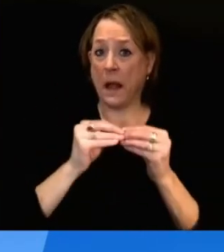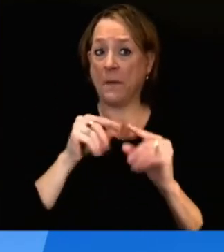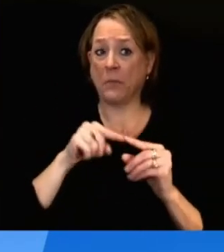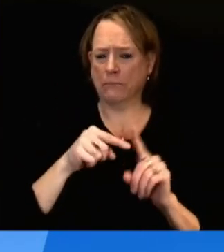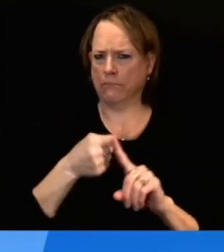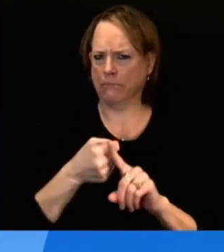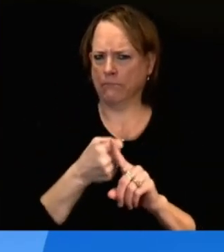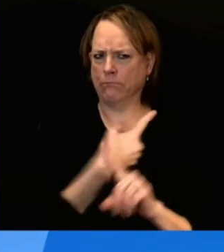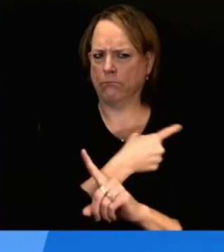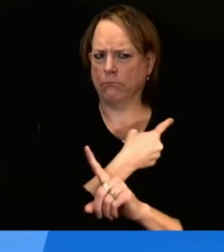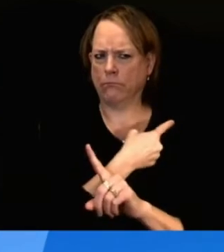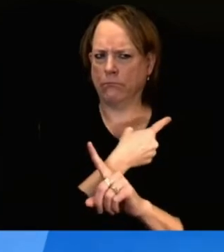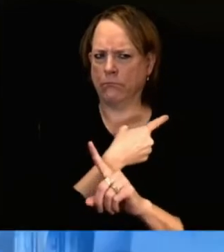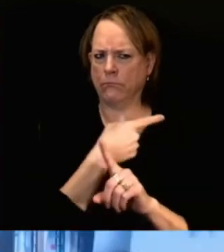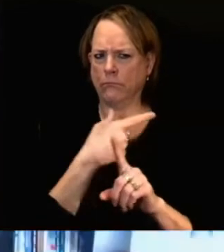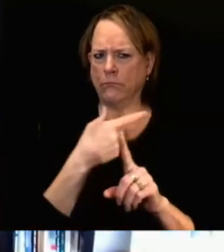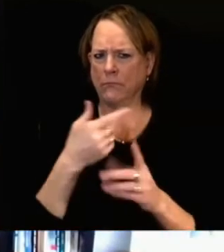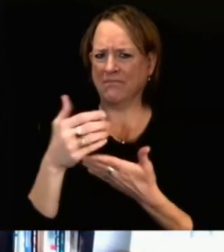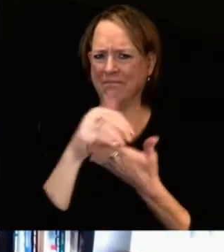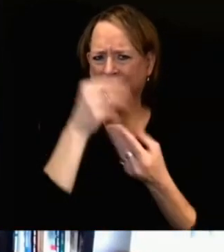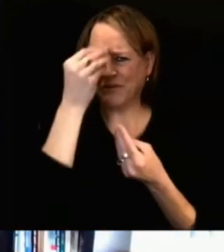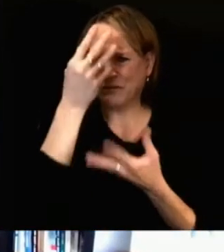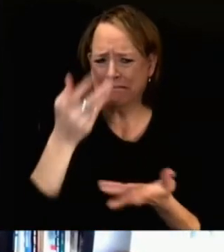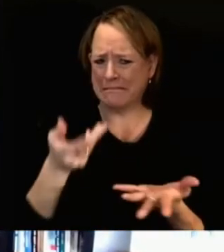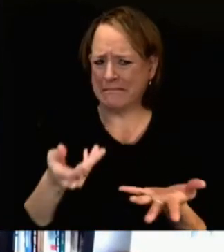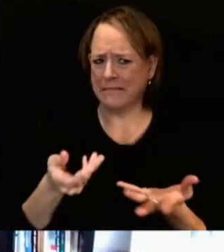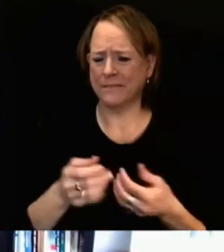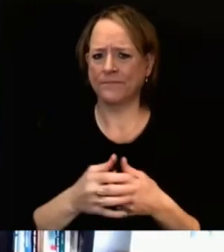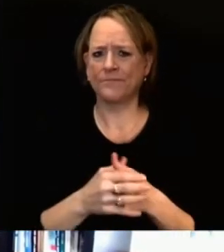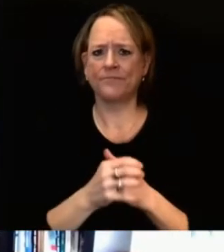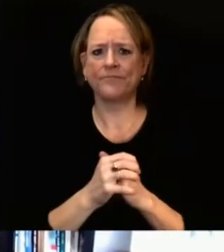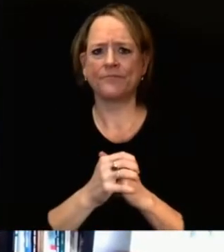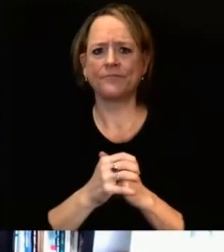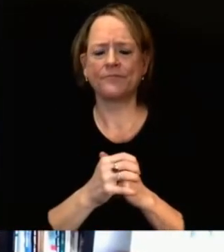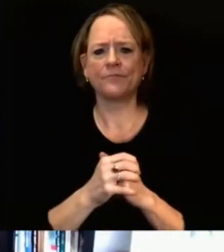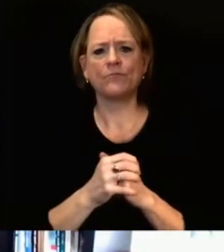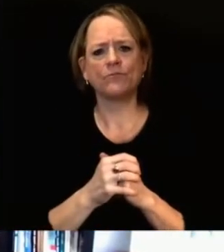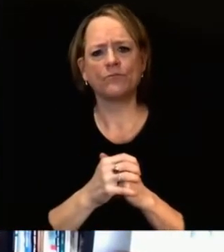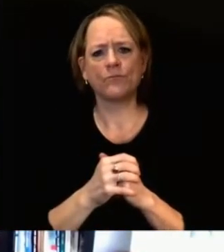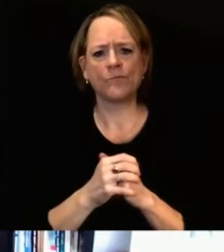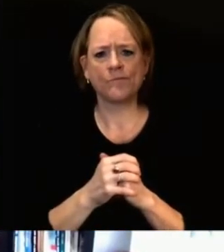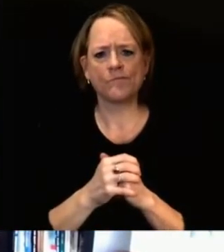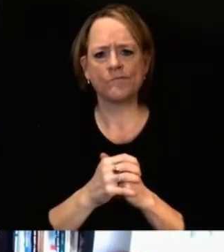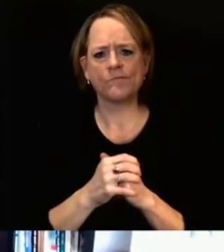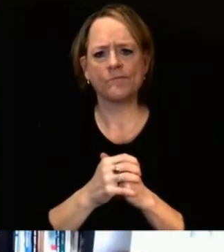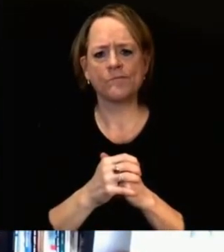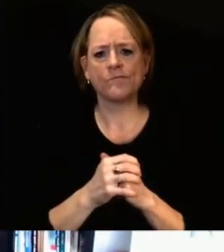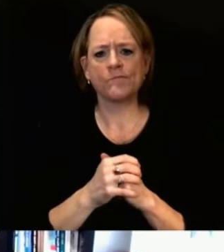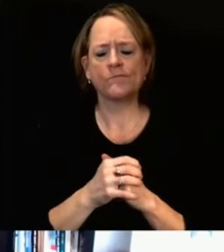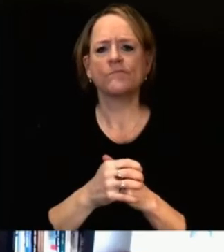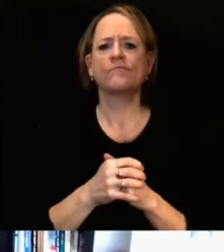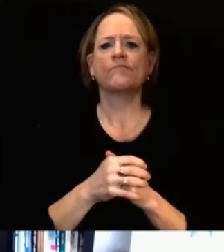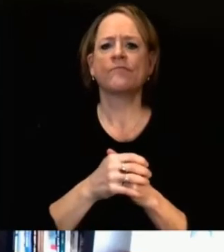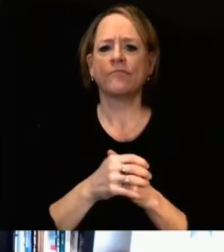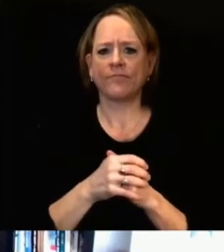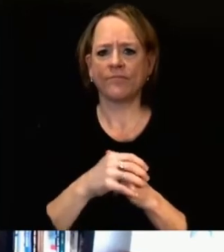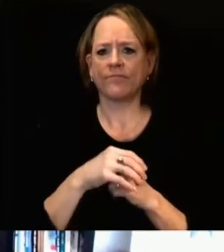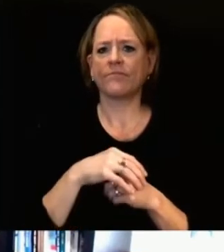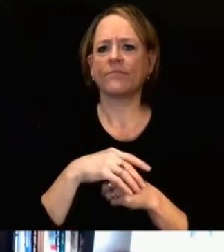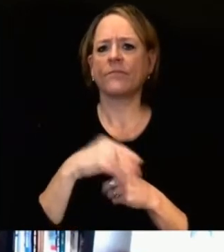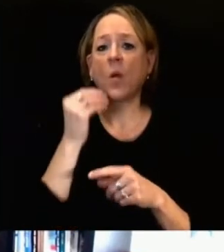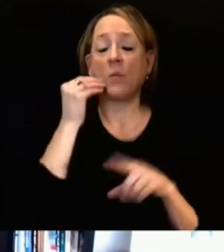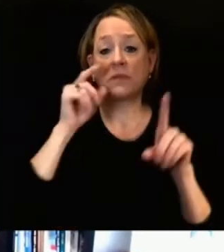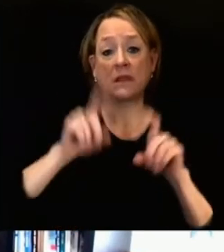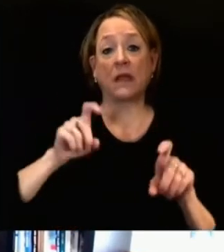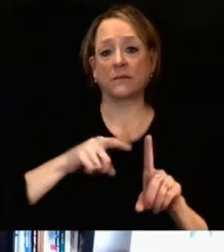What we know is that at-home tests are a good additional tool in our toolkit to help people understand whether or not they